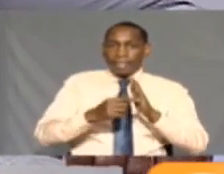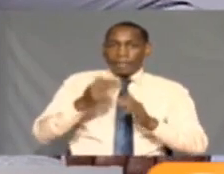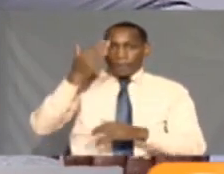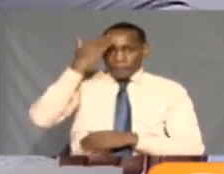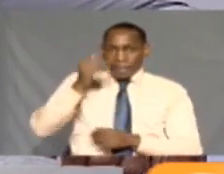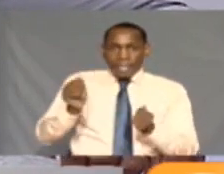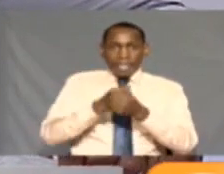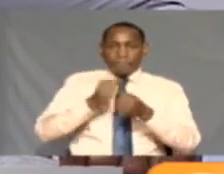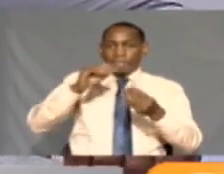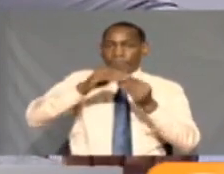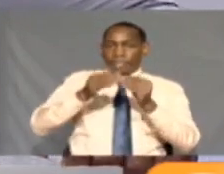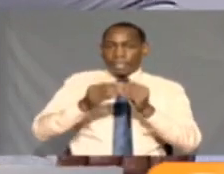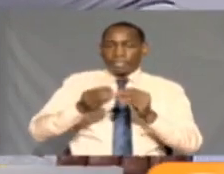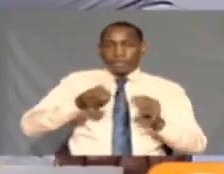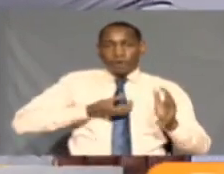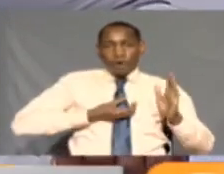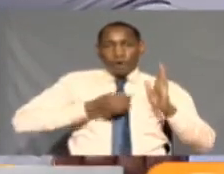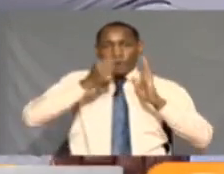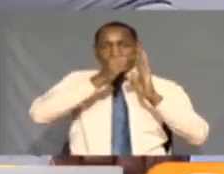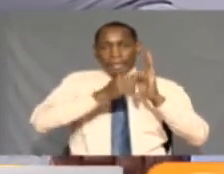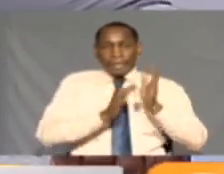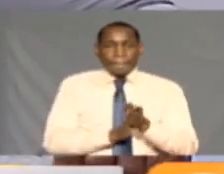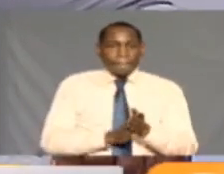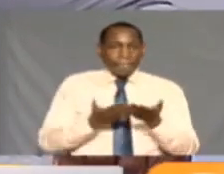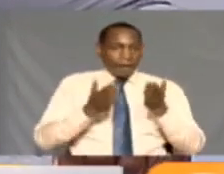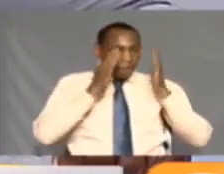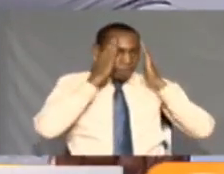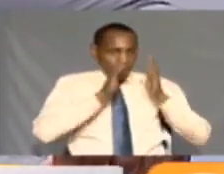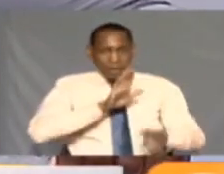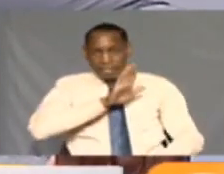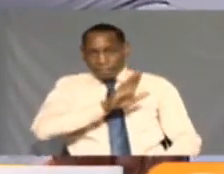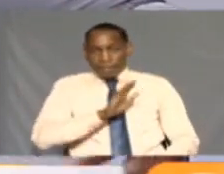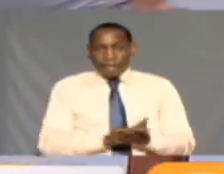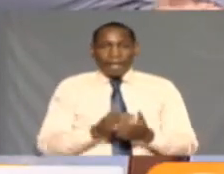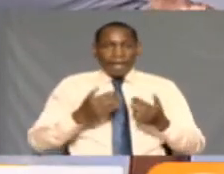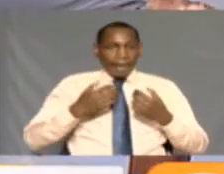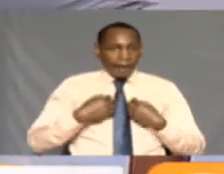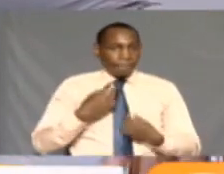can't we create our own? That's where our mindset should be. We should be visionaries like that.